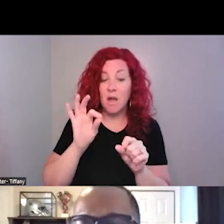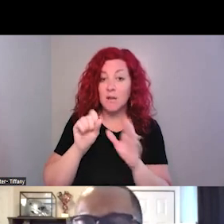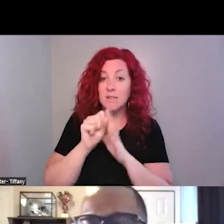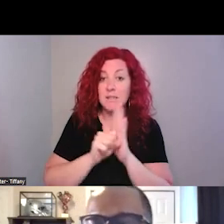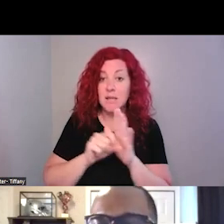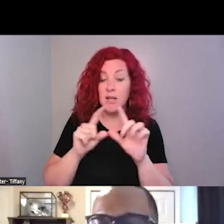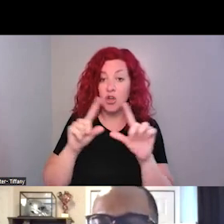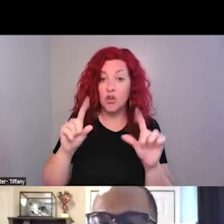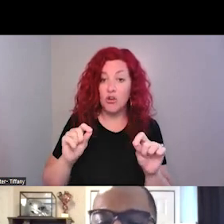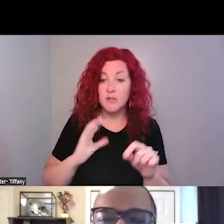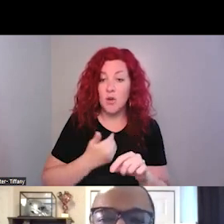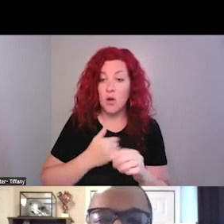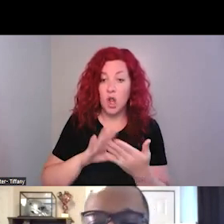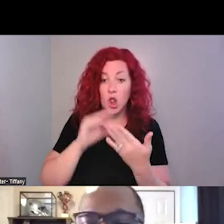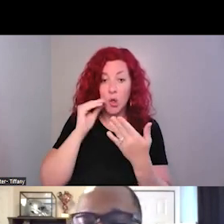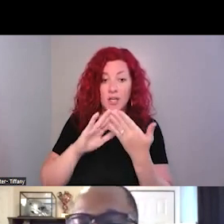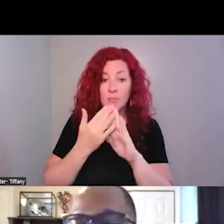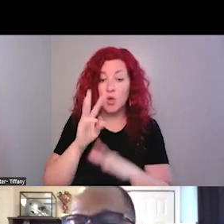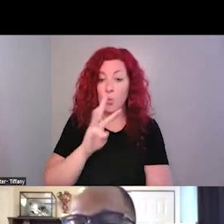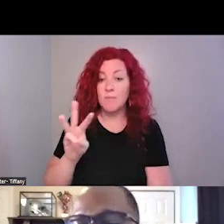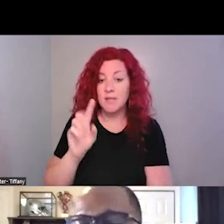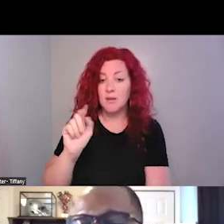at our learning community site at